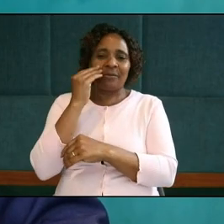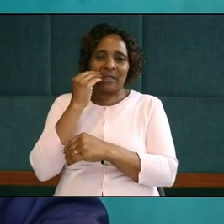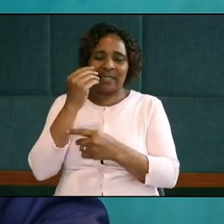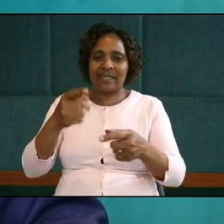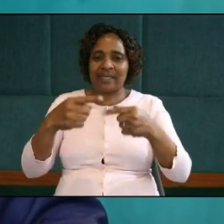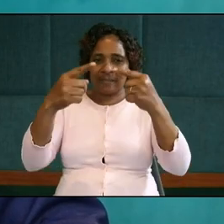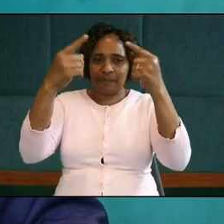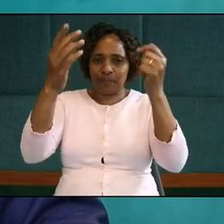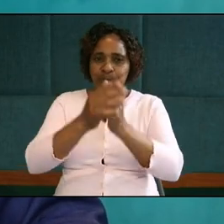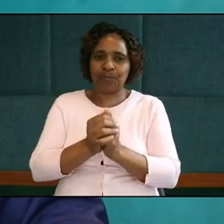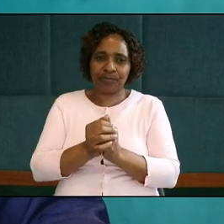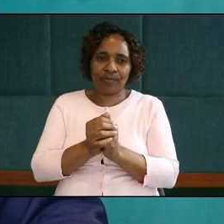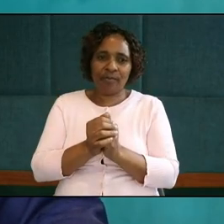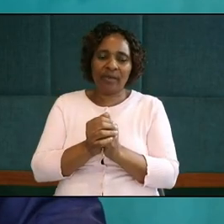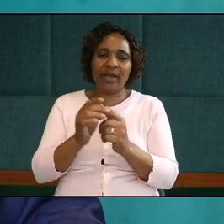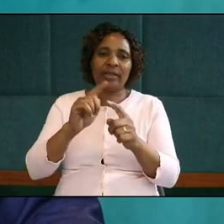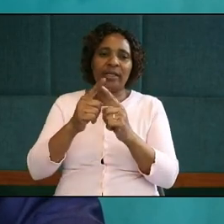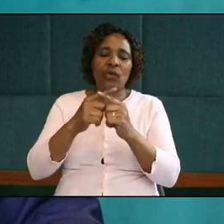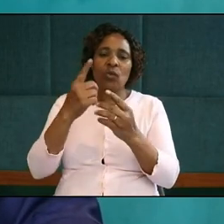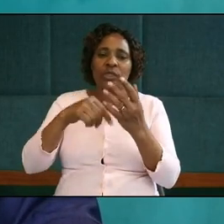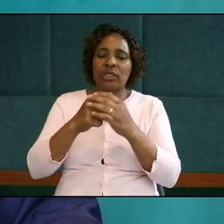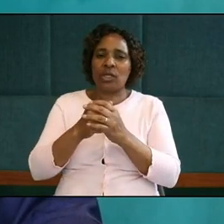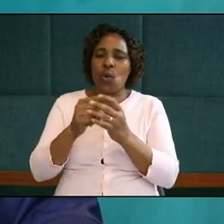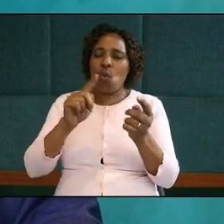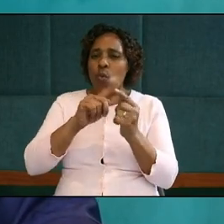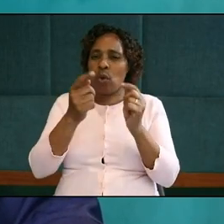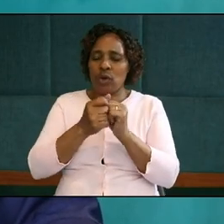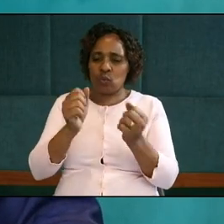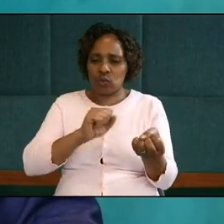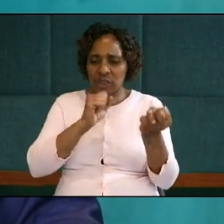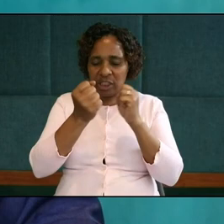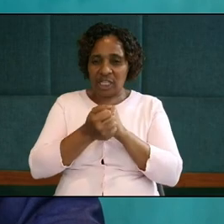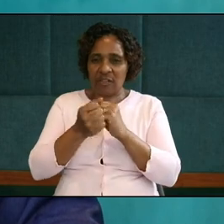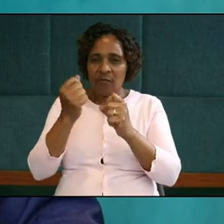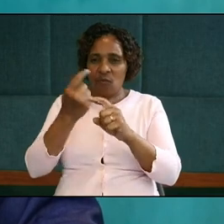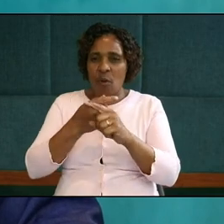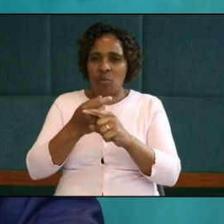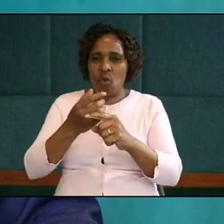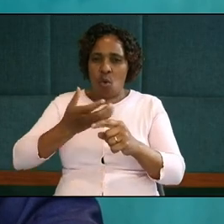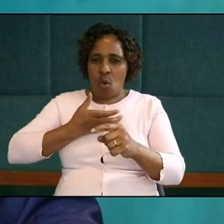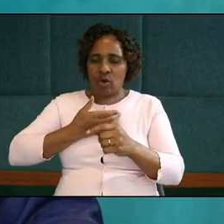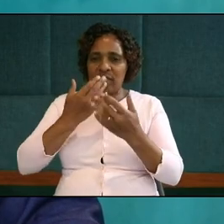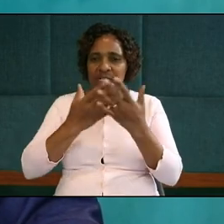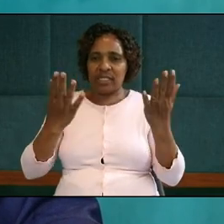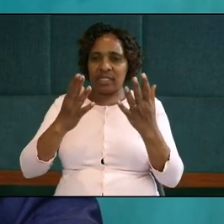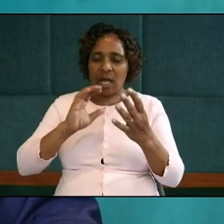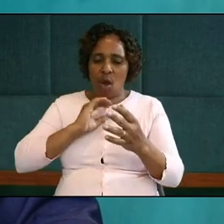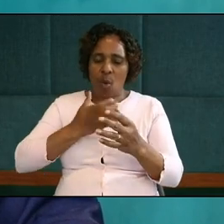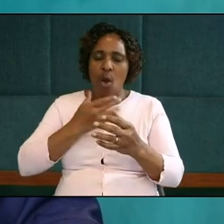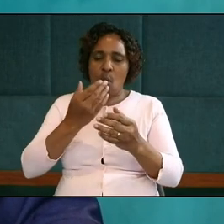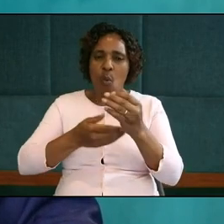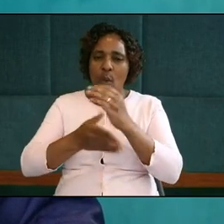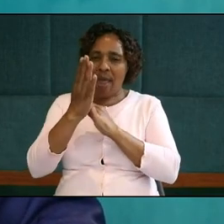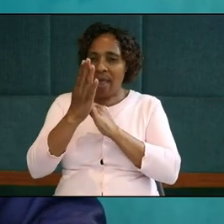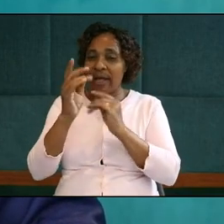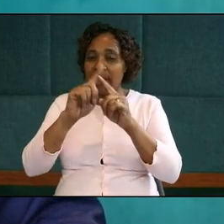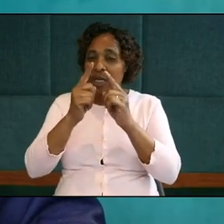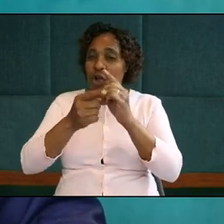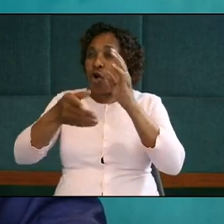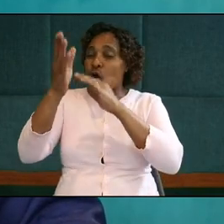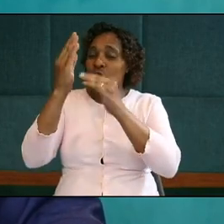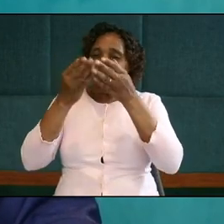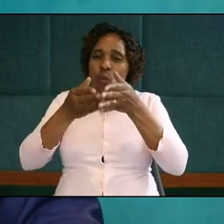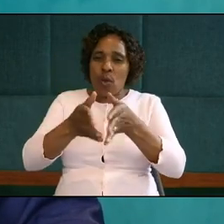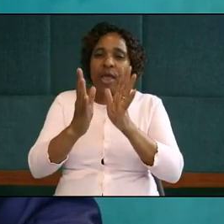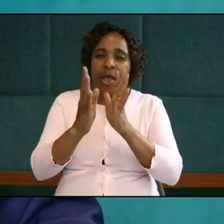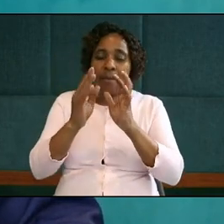I'll just read the Friday part. It says, you know, when we turn from doing things our way and begin doing them God's way, God will bless us, you